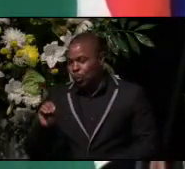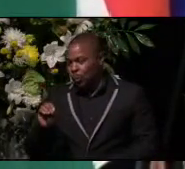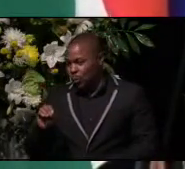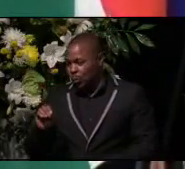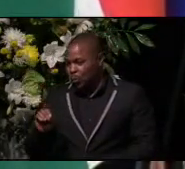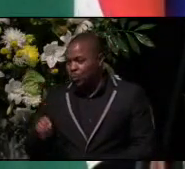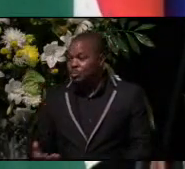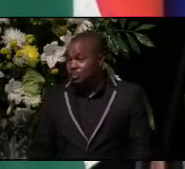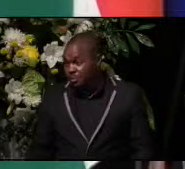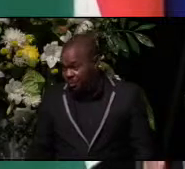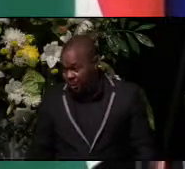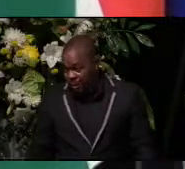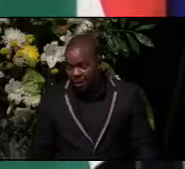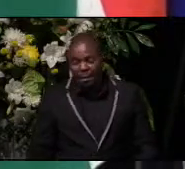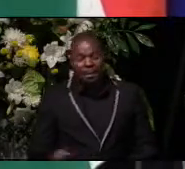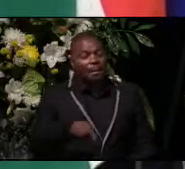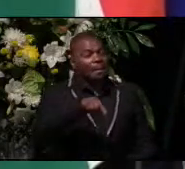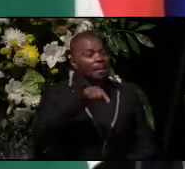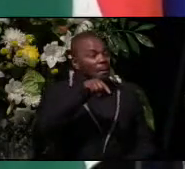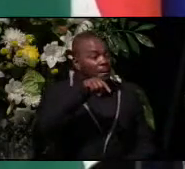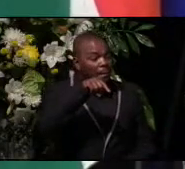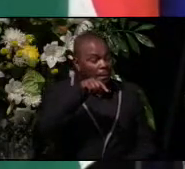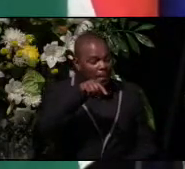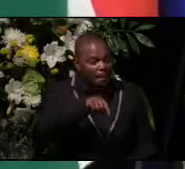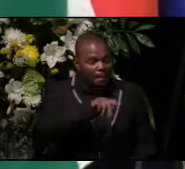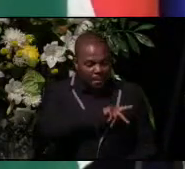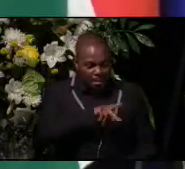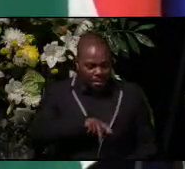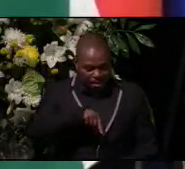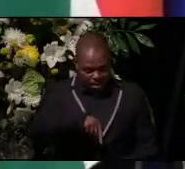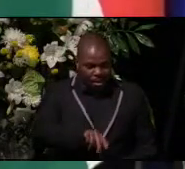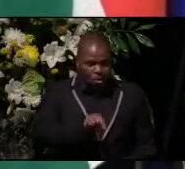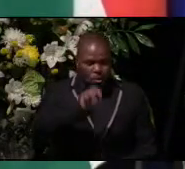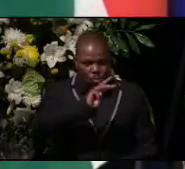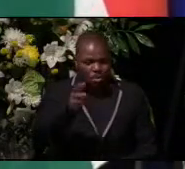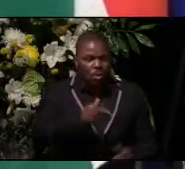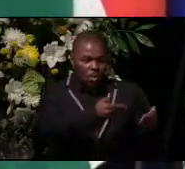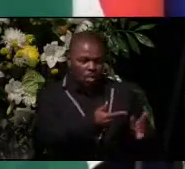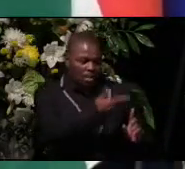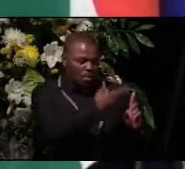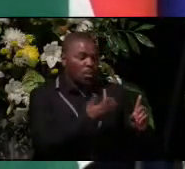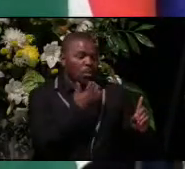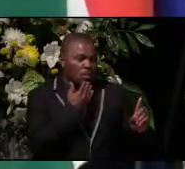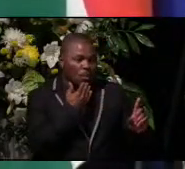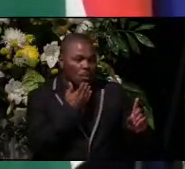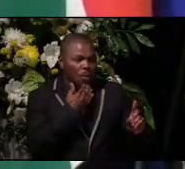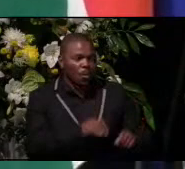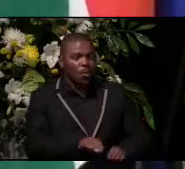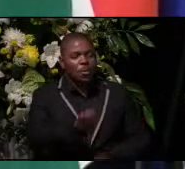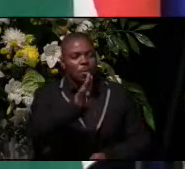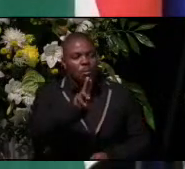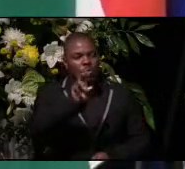Province comrade cow Pizza foreign